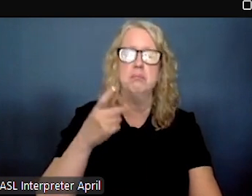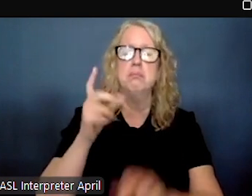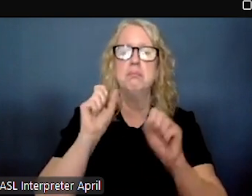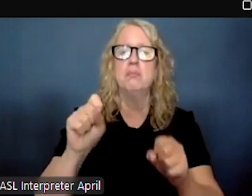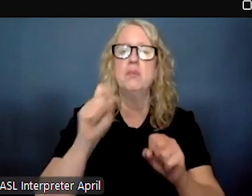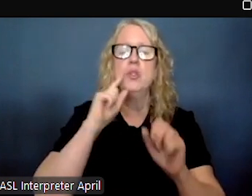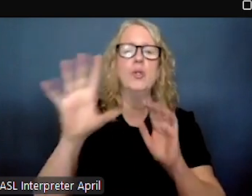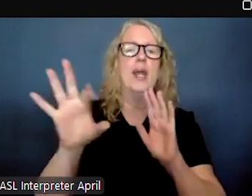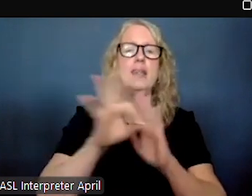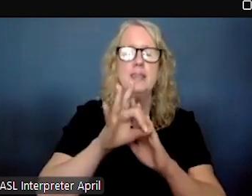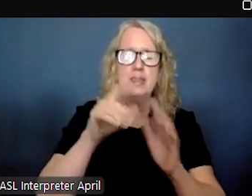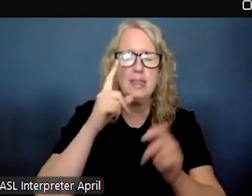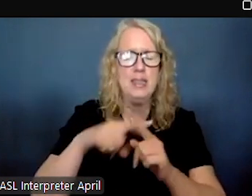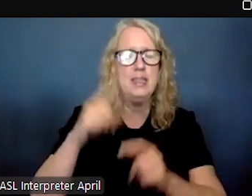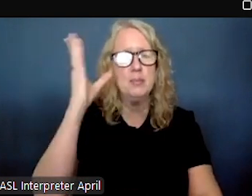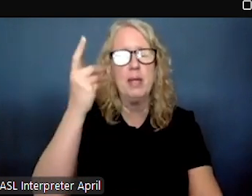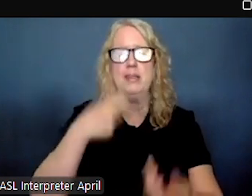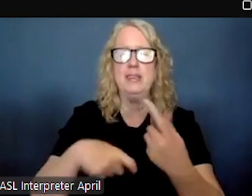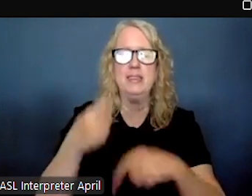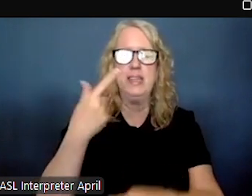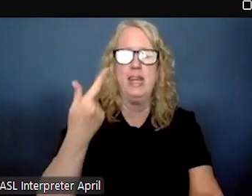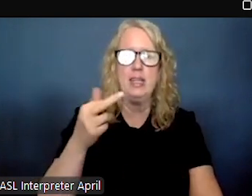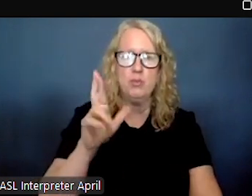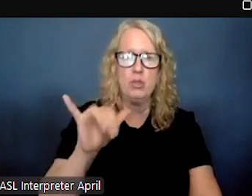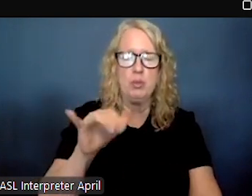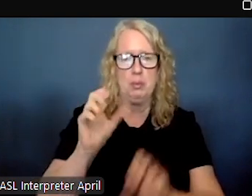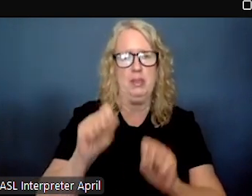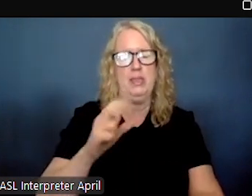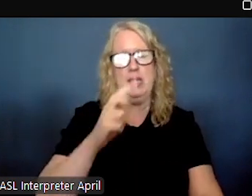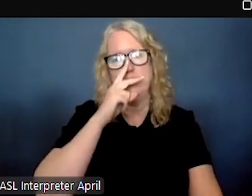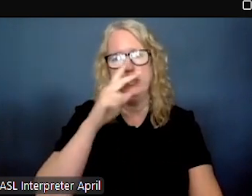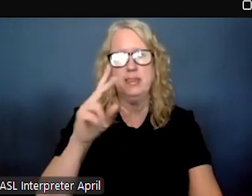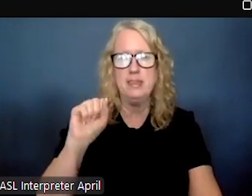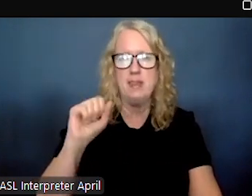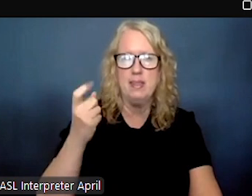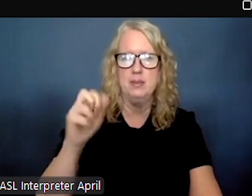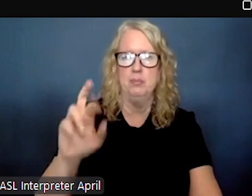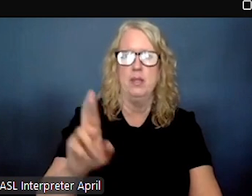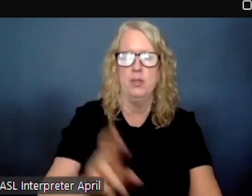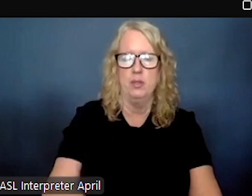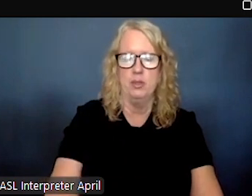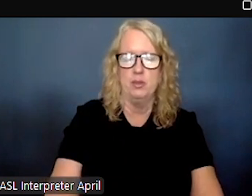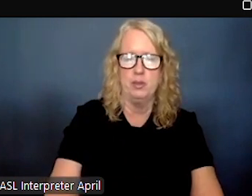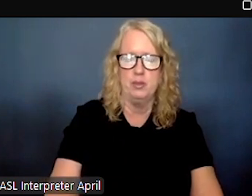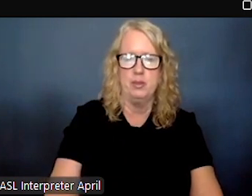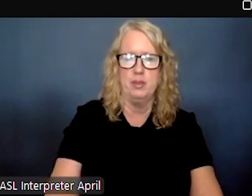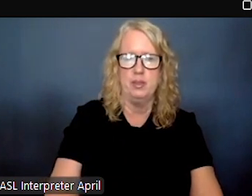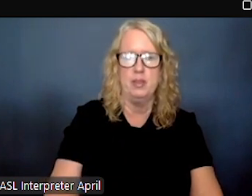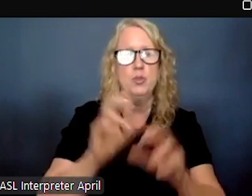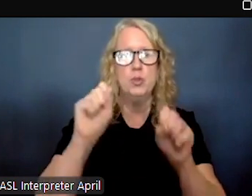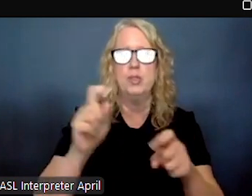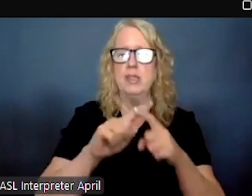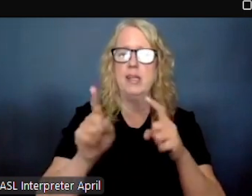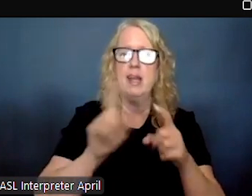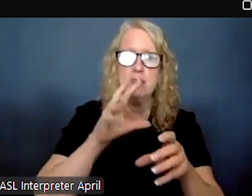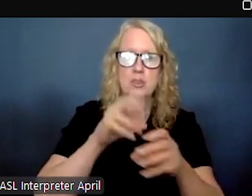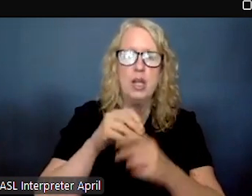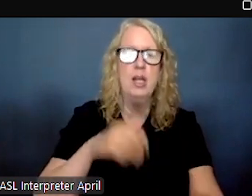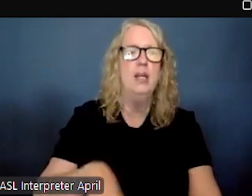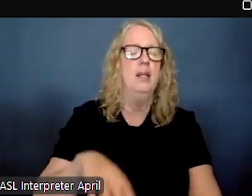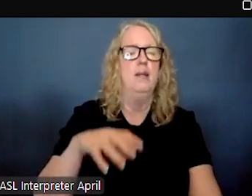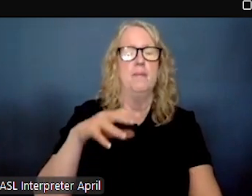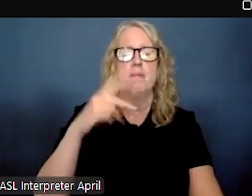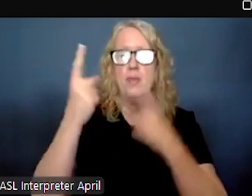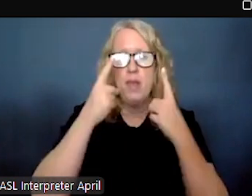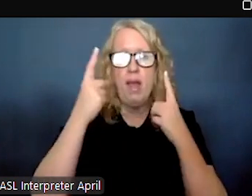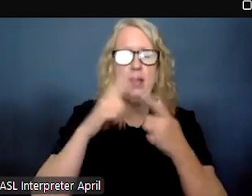select speaker view instead of gallery so that you can just see the speaker and join in. You can share your thoughts and questions, but do